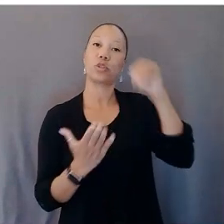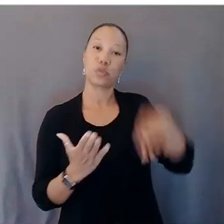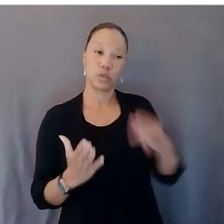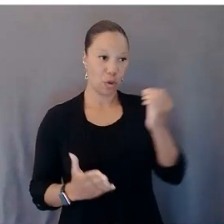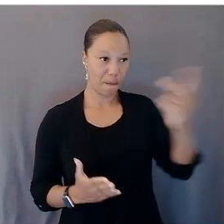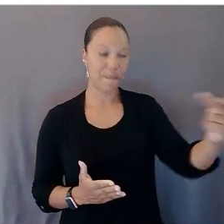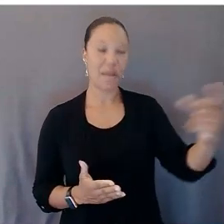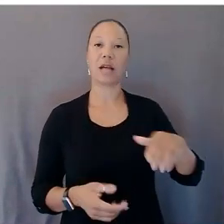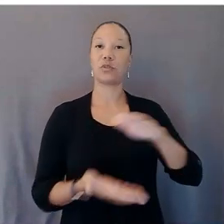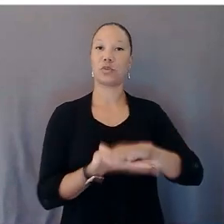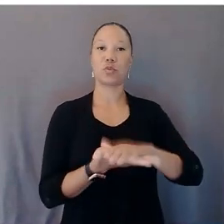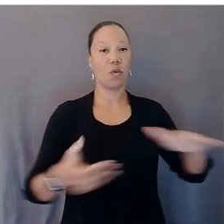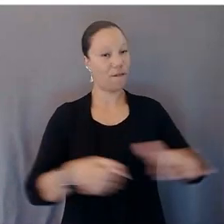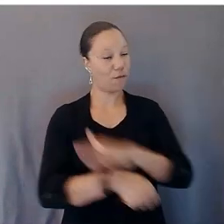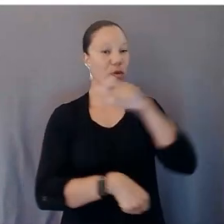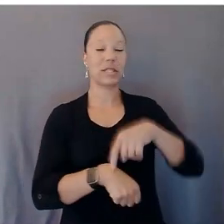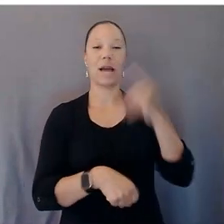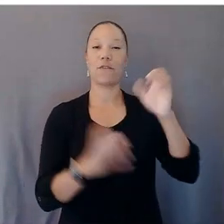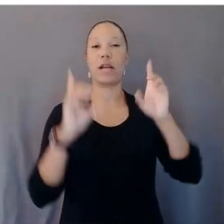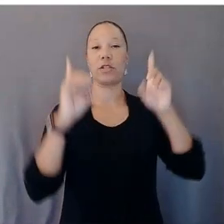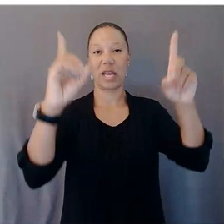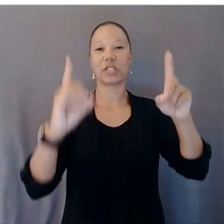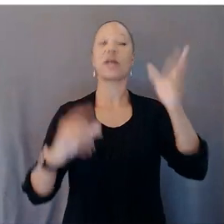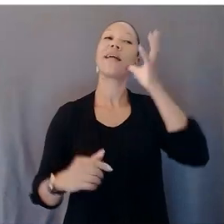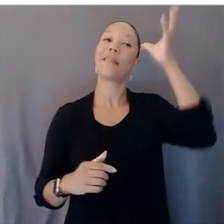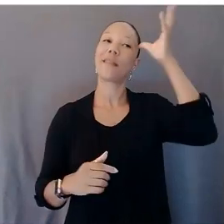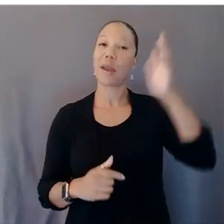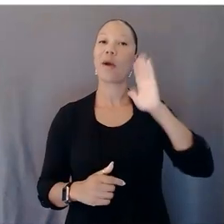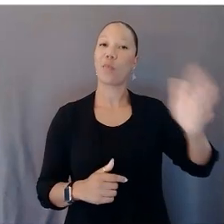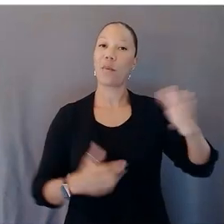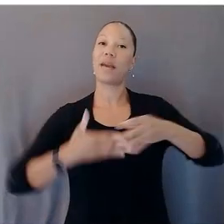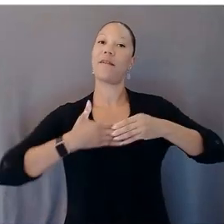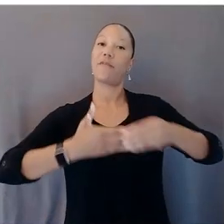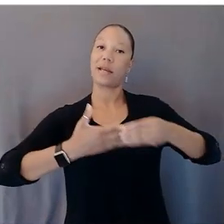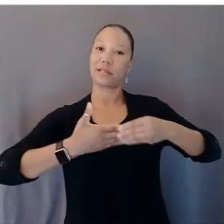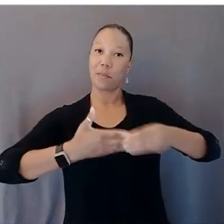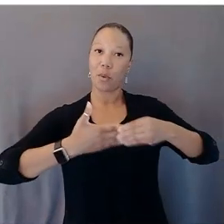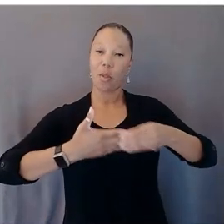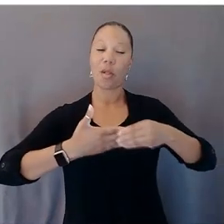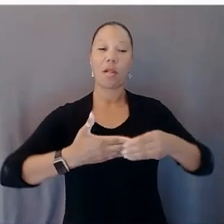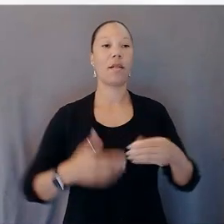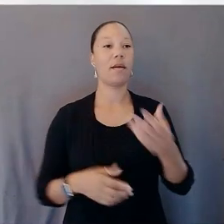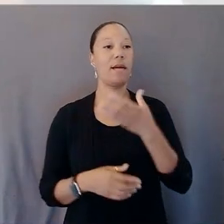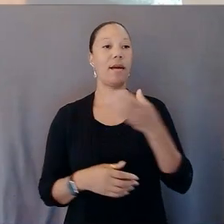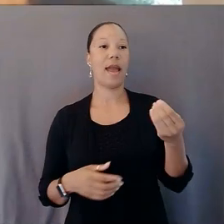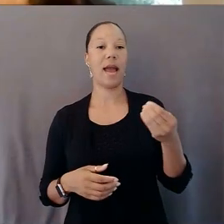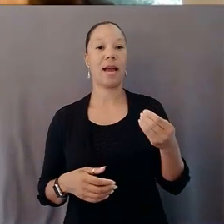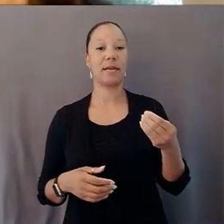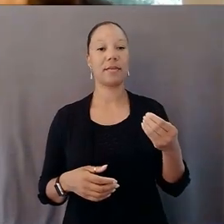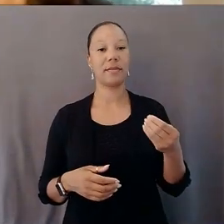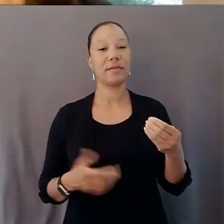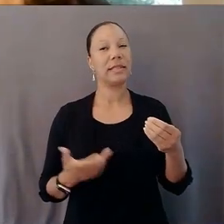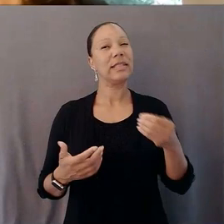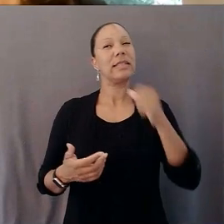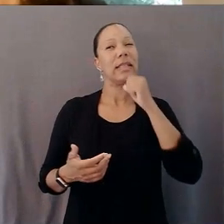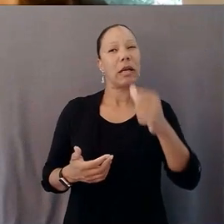education experience, they're willing to be flexible, and they're willing to, they're not necessarily in for distance